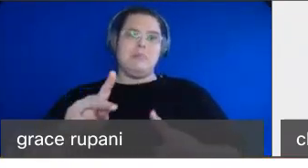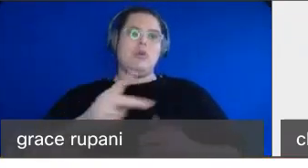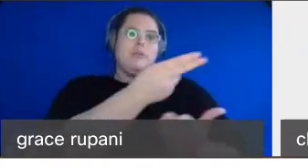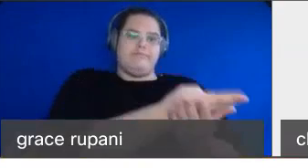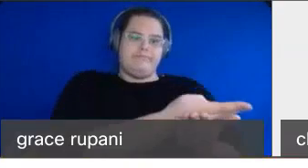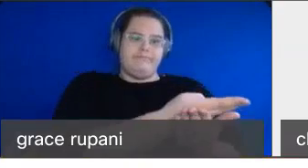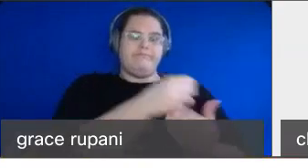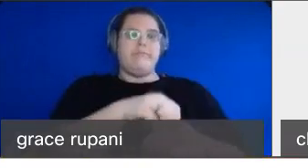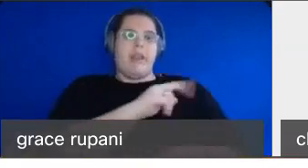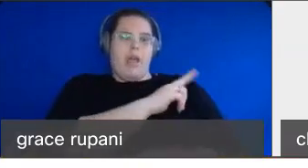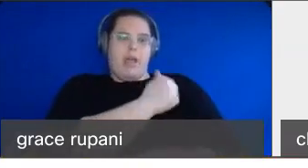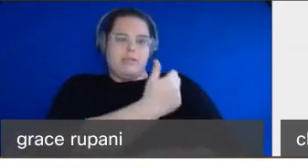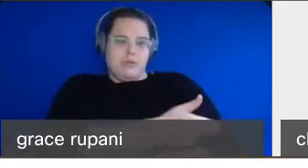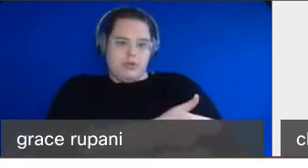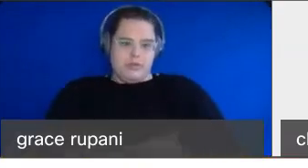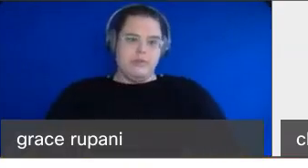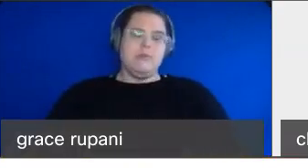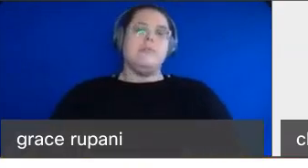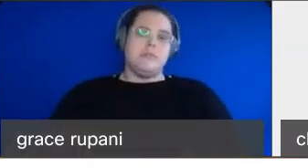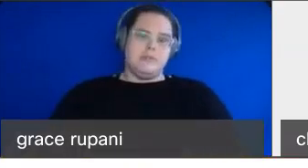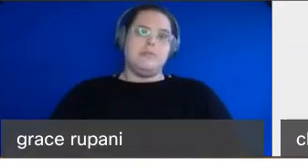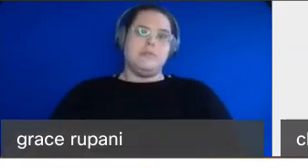who've gone from hospitalization to getting